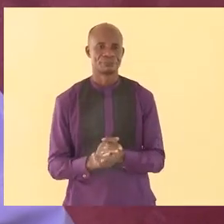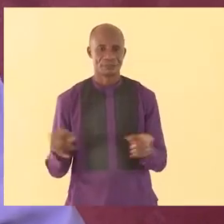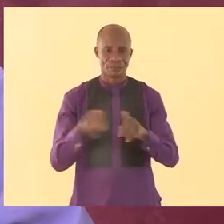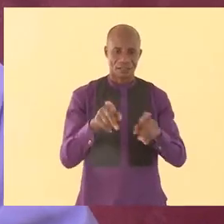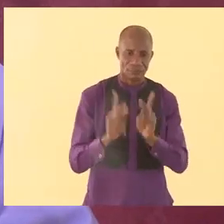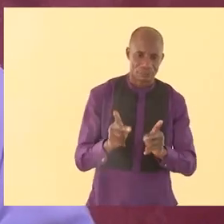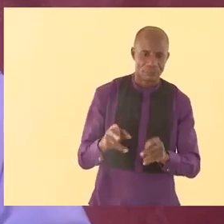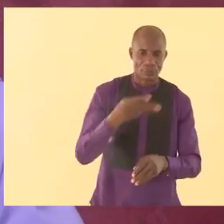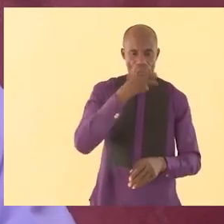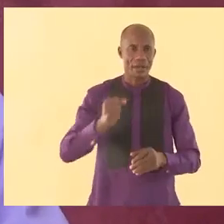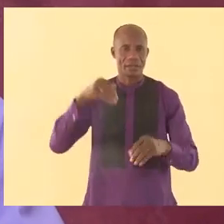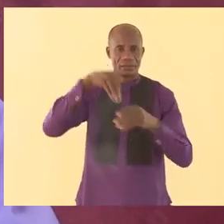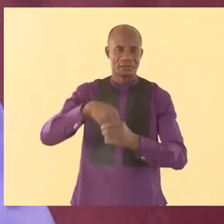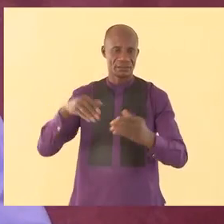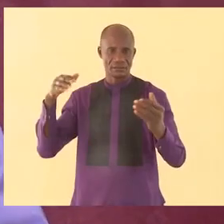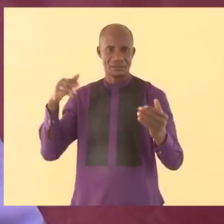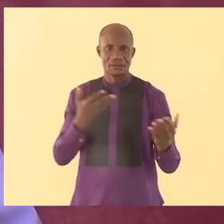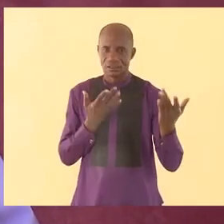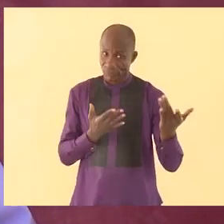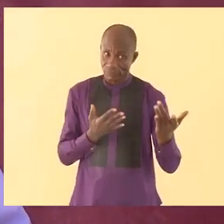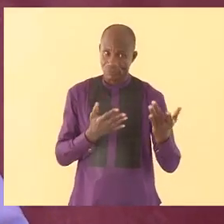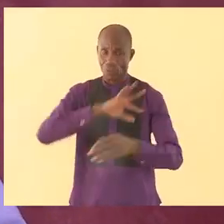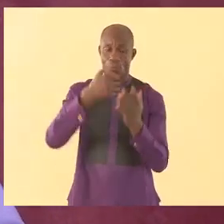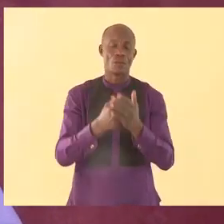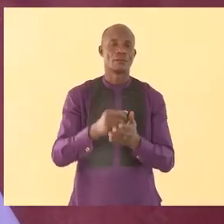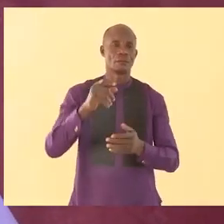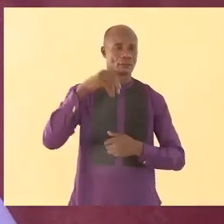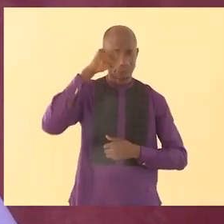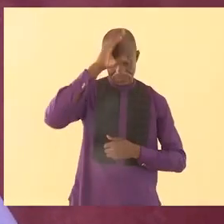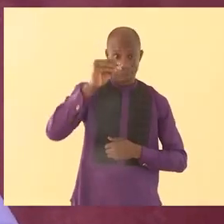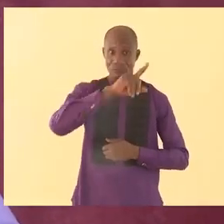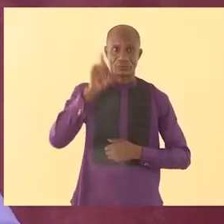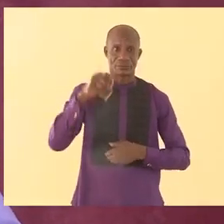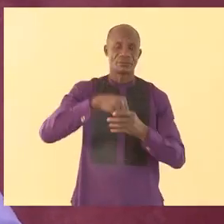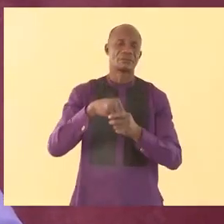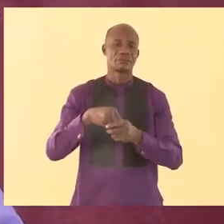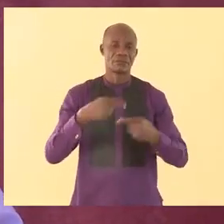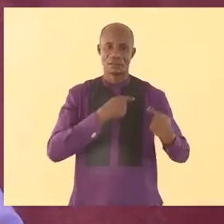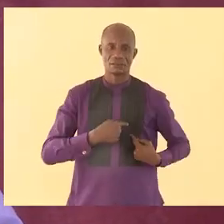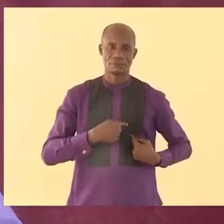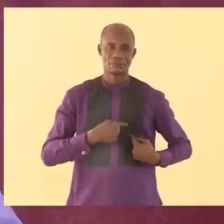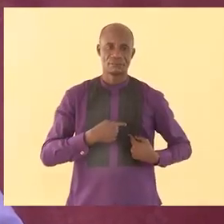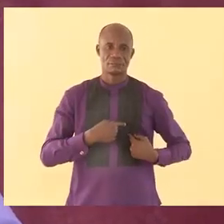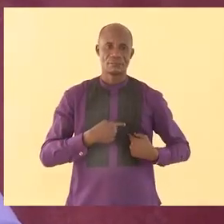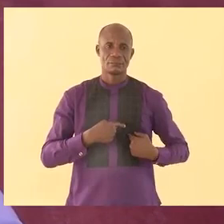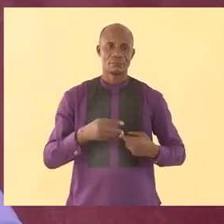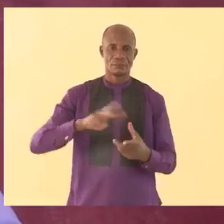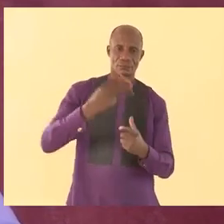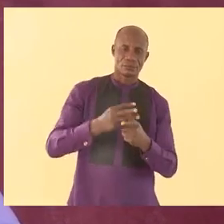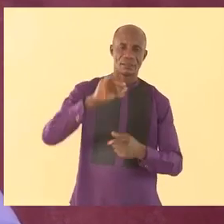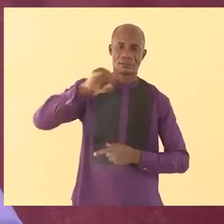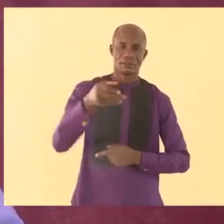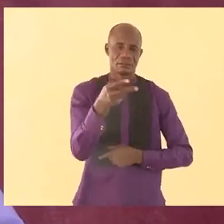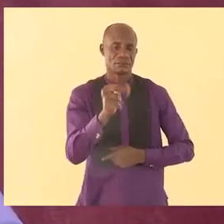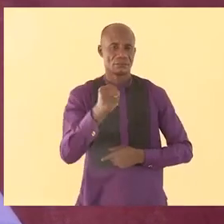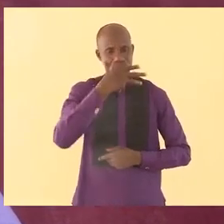As the people were in expectation, and all men questioned in their hearts concerning John, whether perhaps he